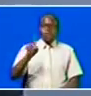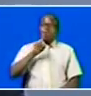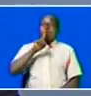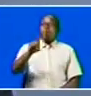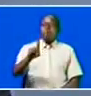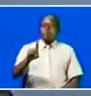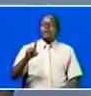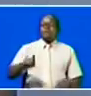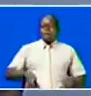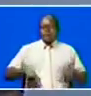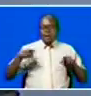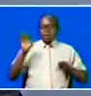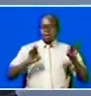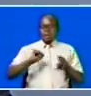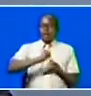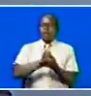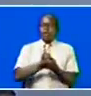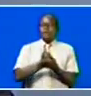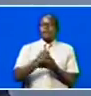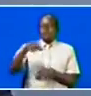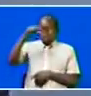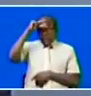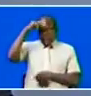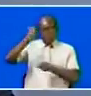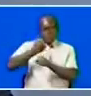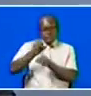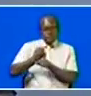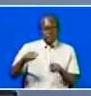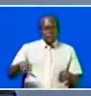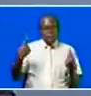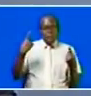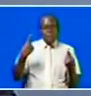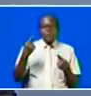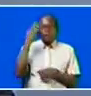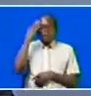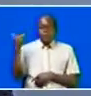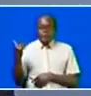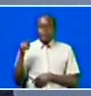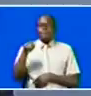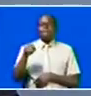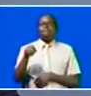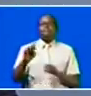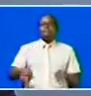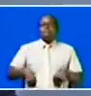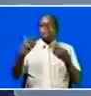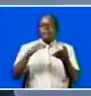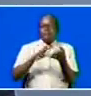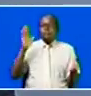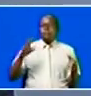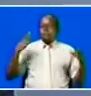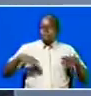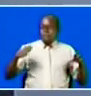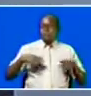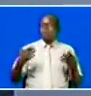order for a lifestyle audit for public servants has sparked controversy in a move that will definitely give a number of